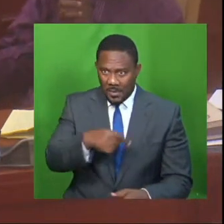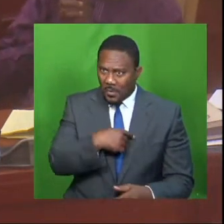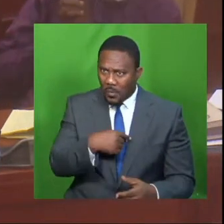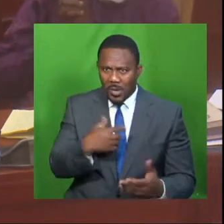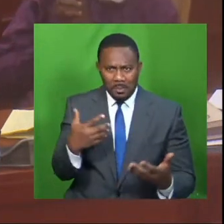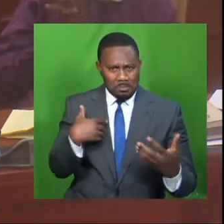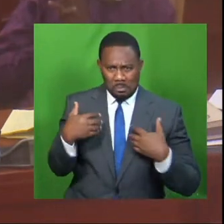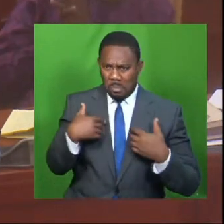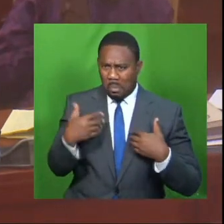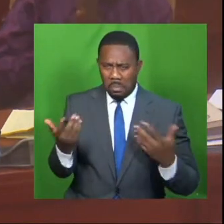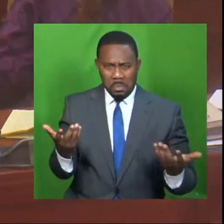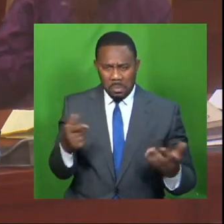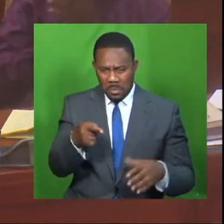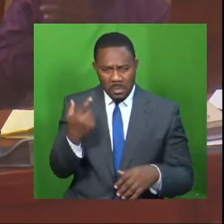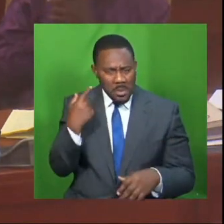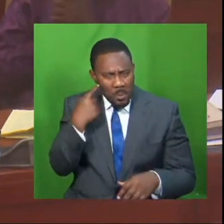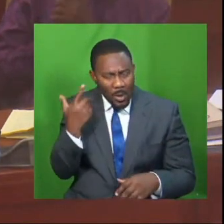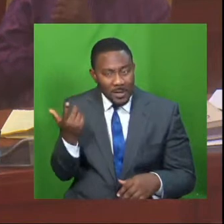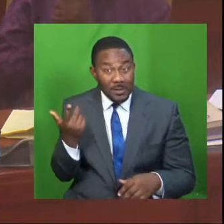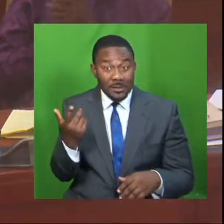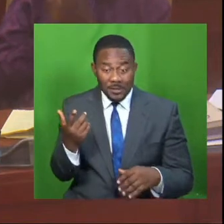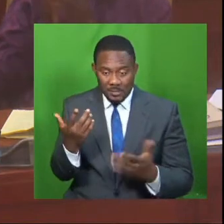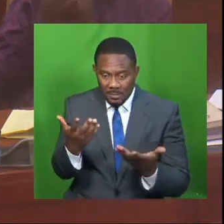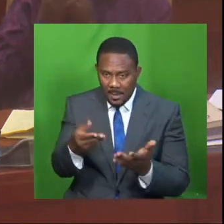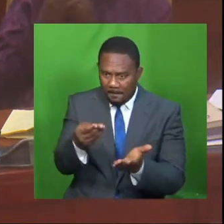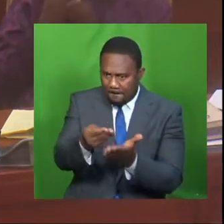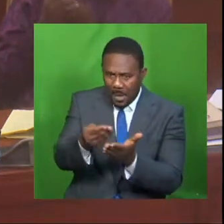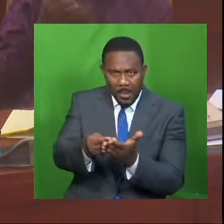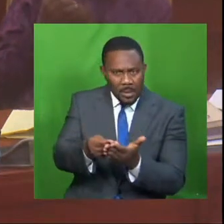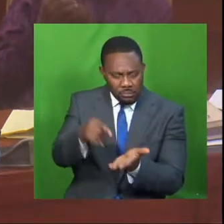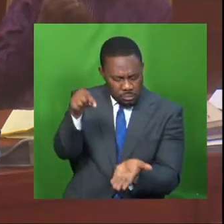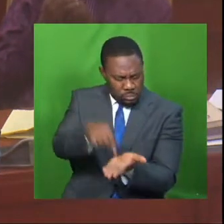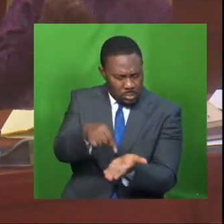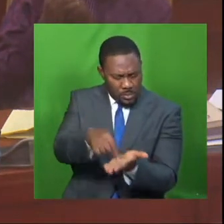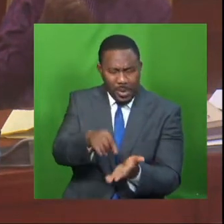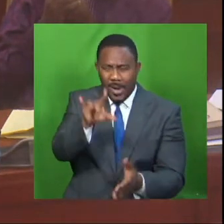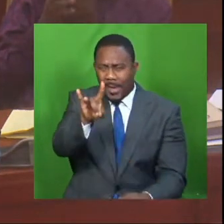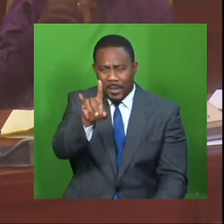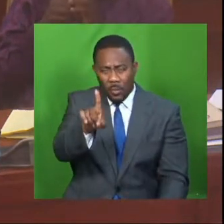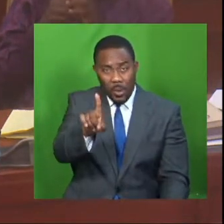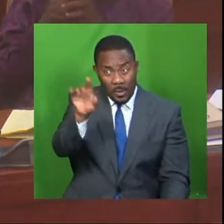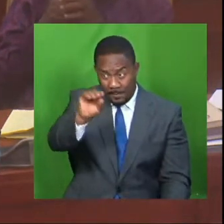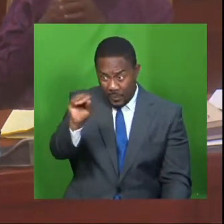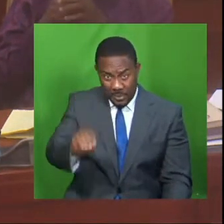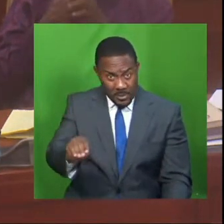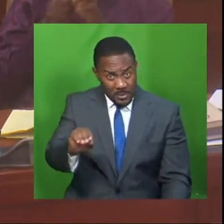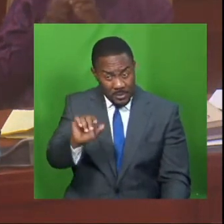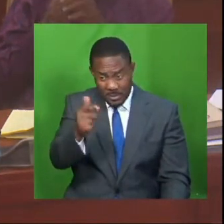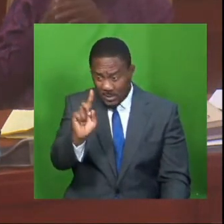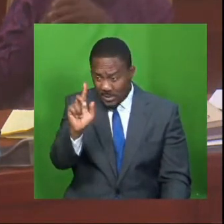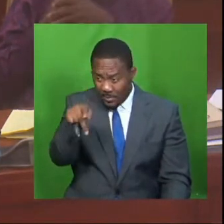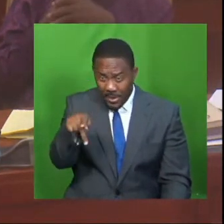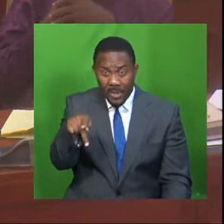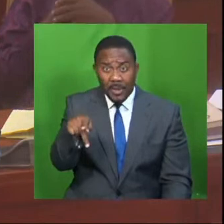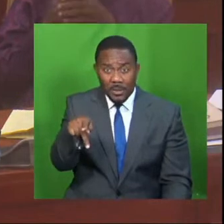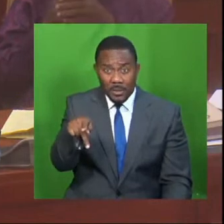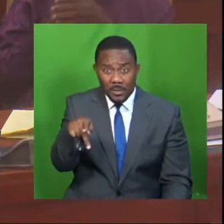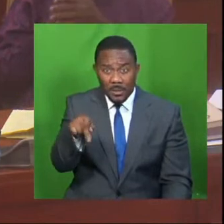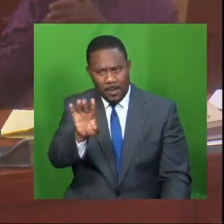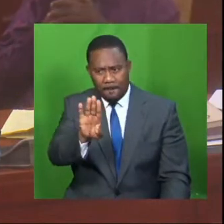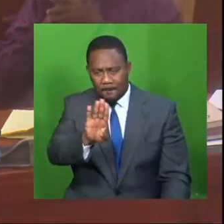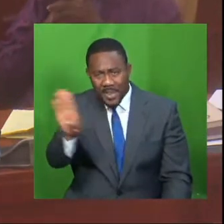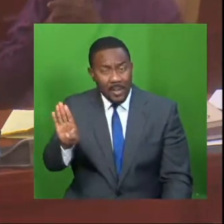trying to catch my eye, which he did. And so I'll give him the opportunity to continue. And then we can try